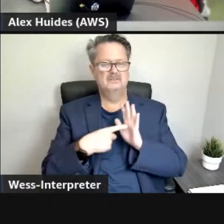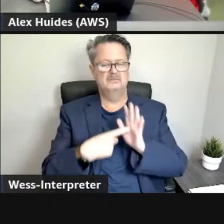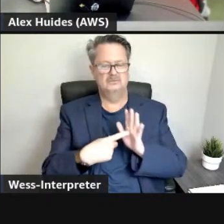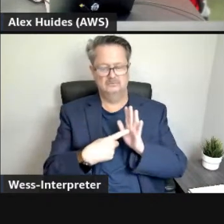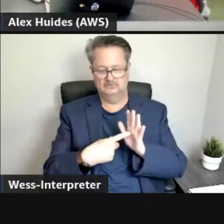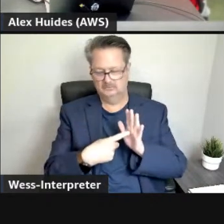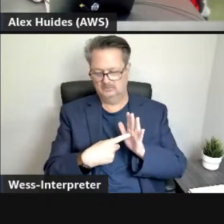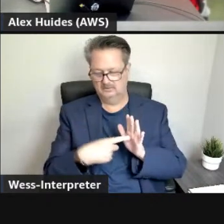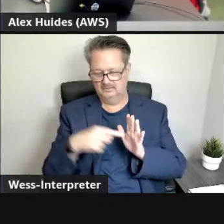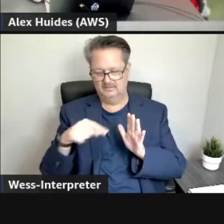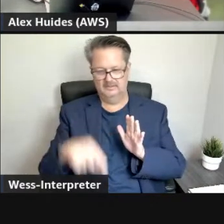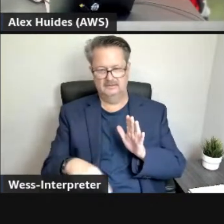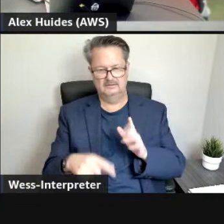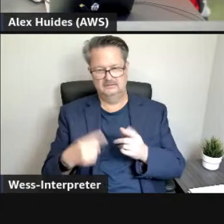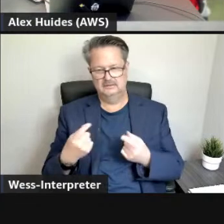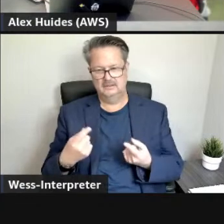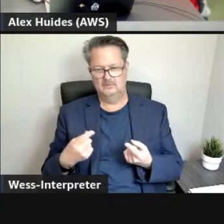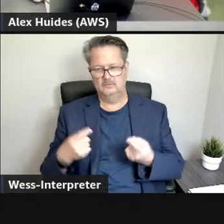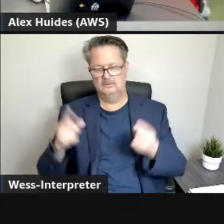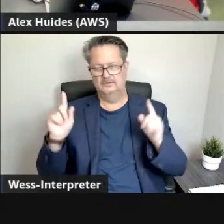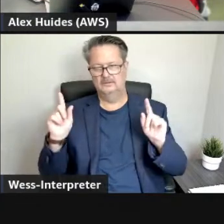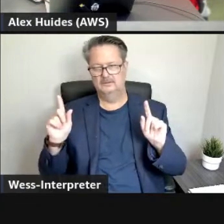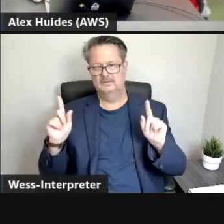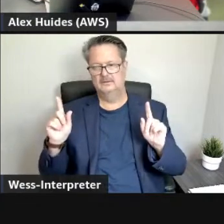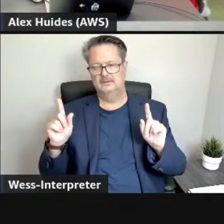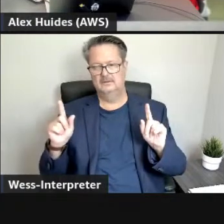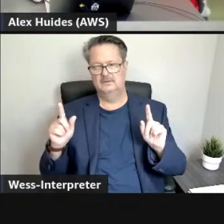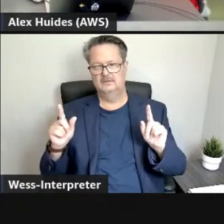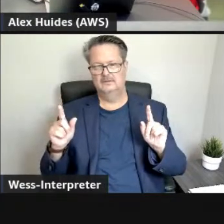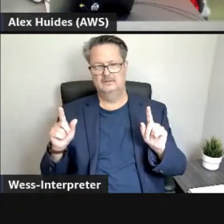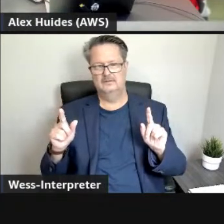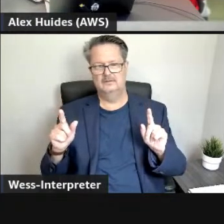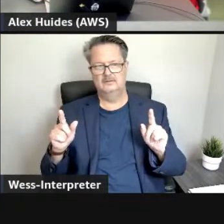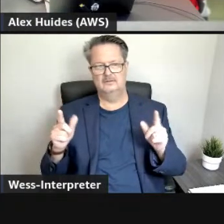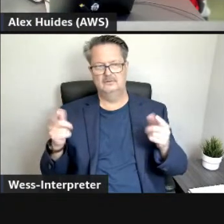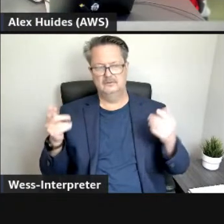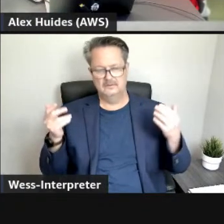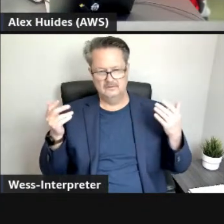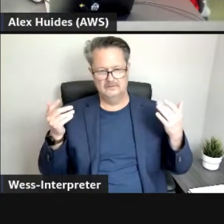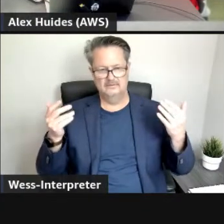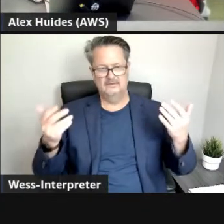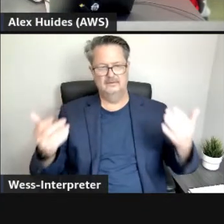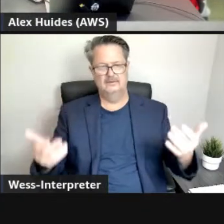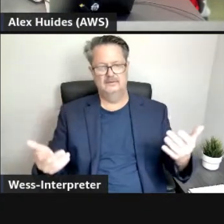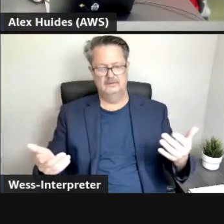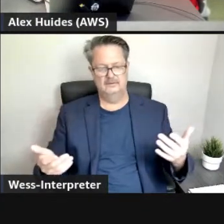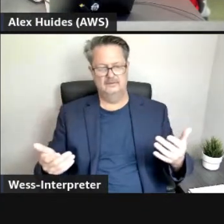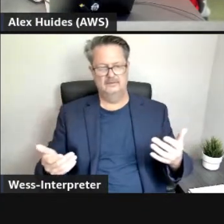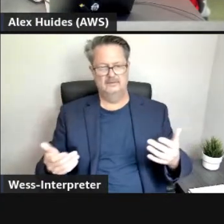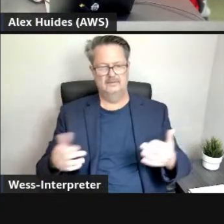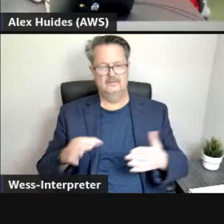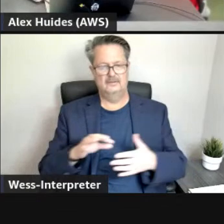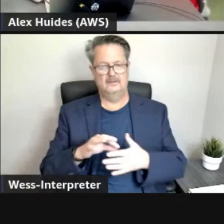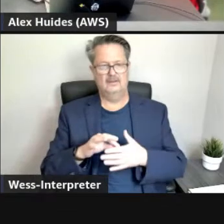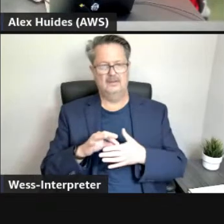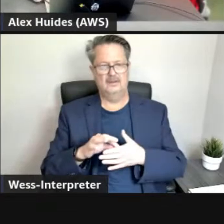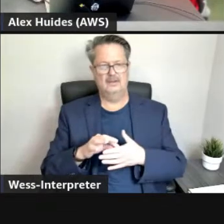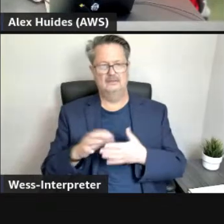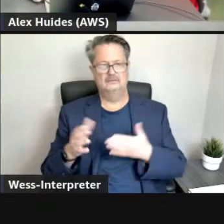actually working. So we are forwarding the front-end service and we are on the